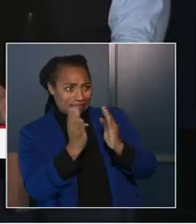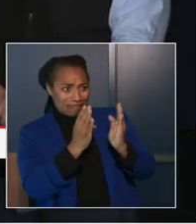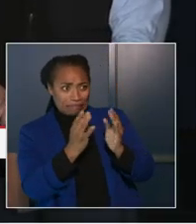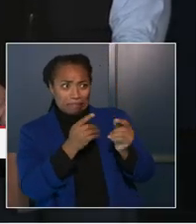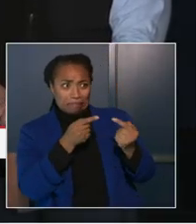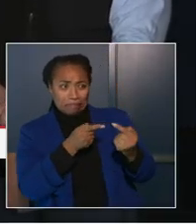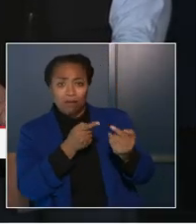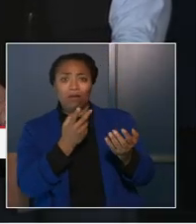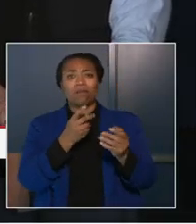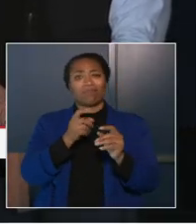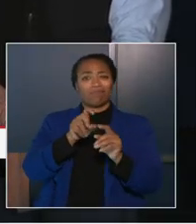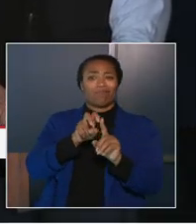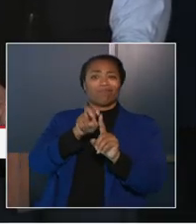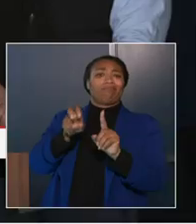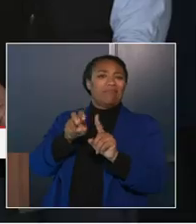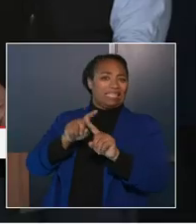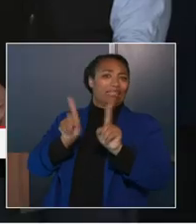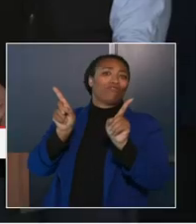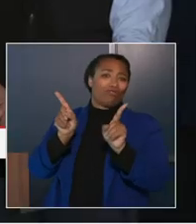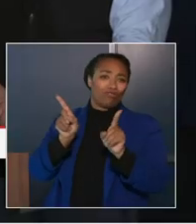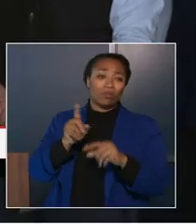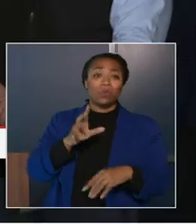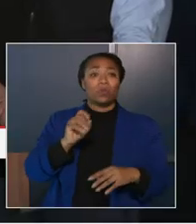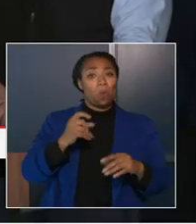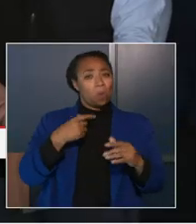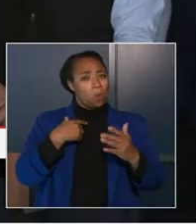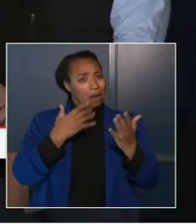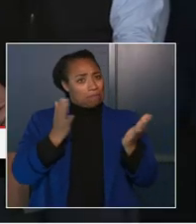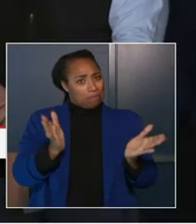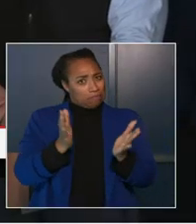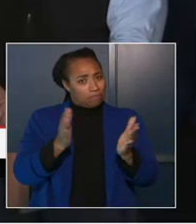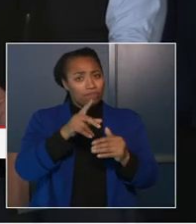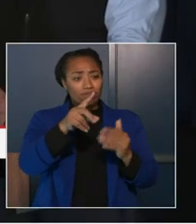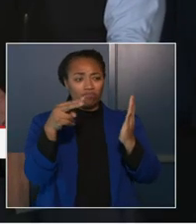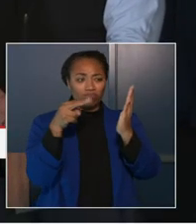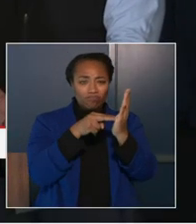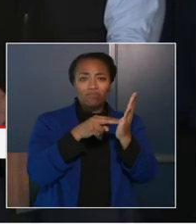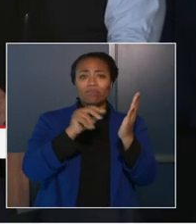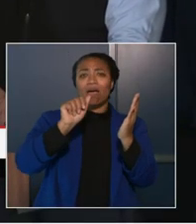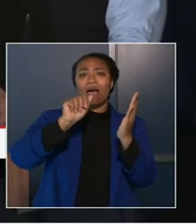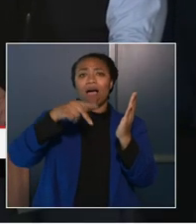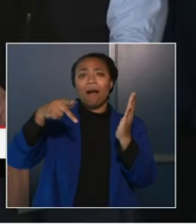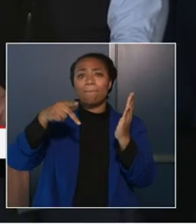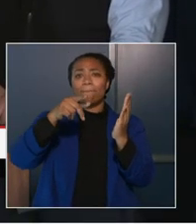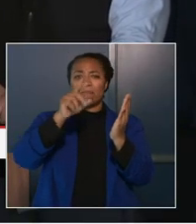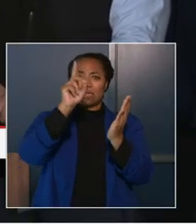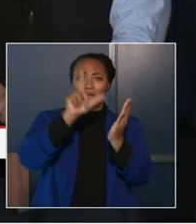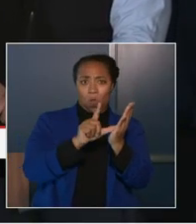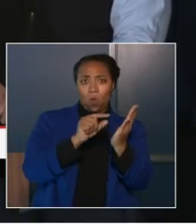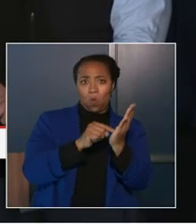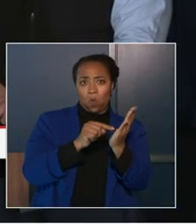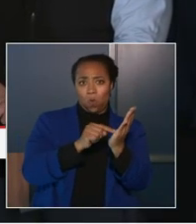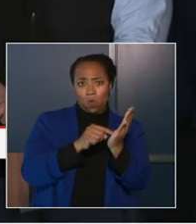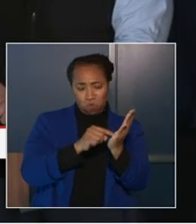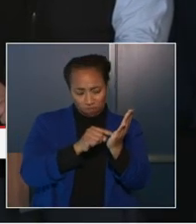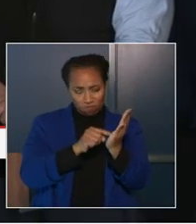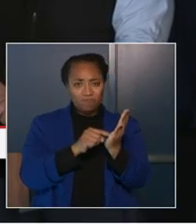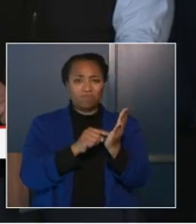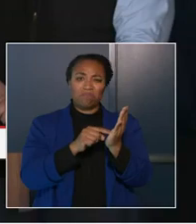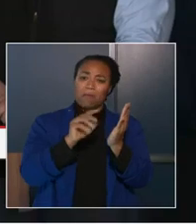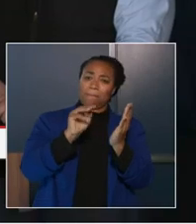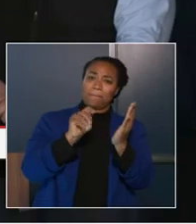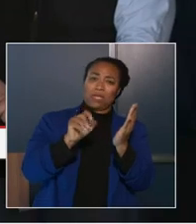be depending, I don't want to say touch and go, but really based on conditions of where we are there. Lastly, our goal here is to